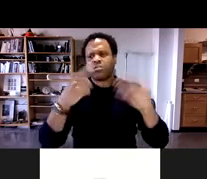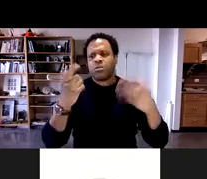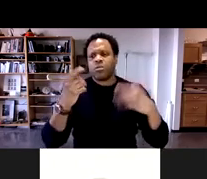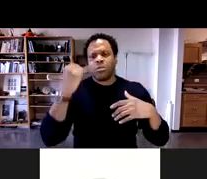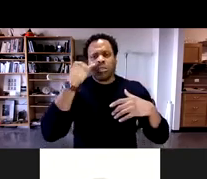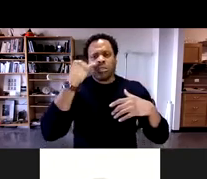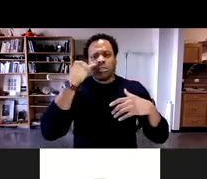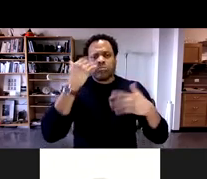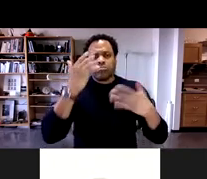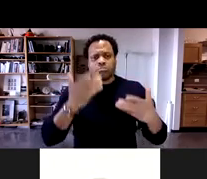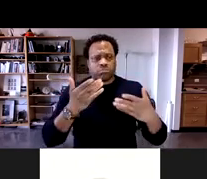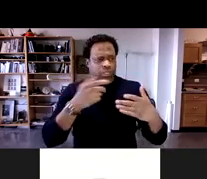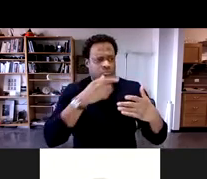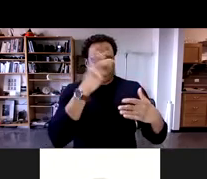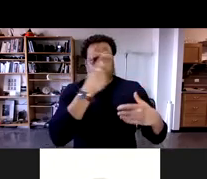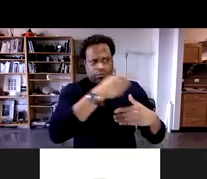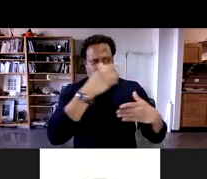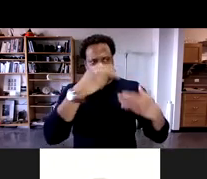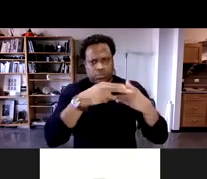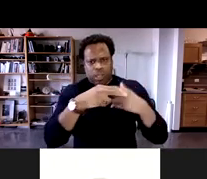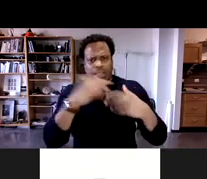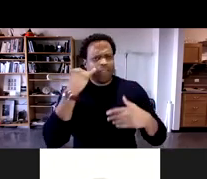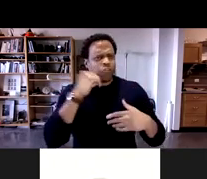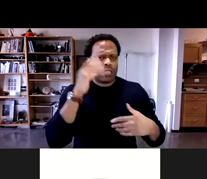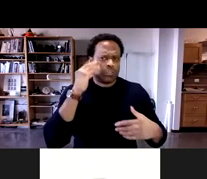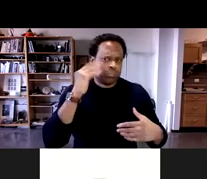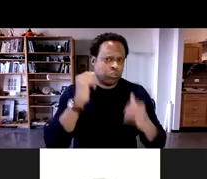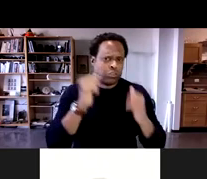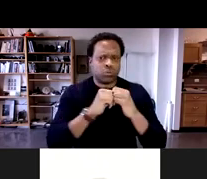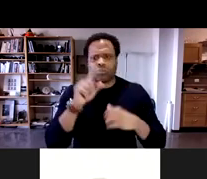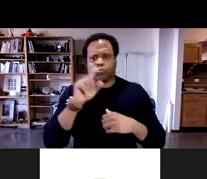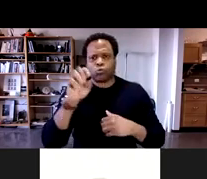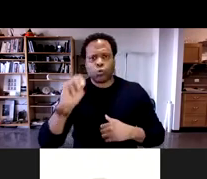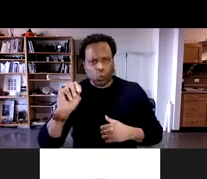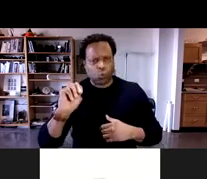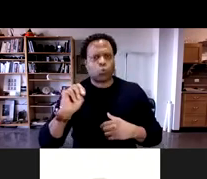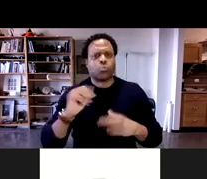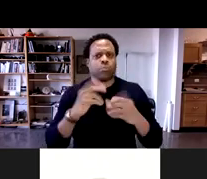Like I said, a few things that I want to touch on as far as housekeeping goes.